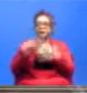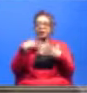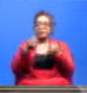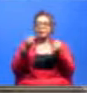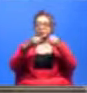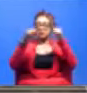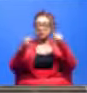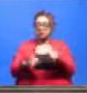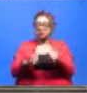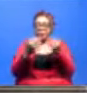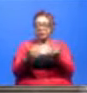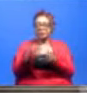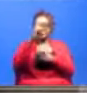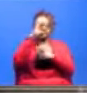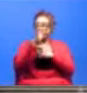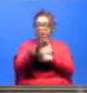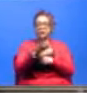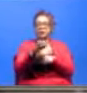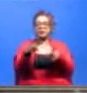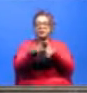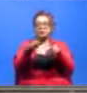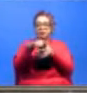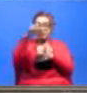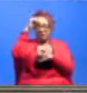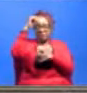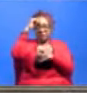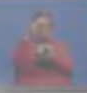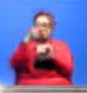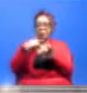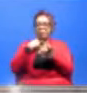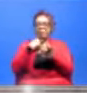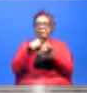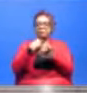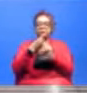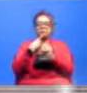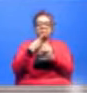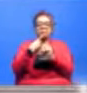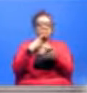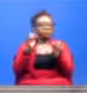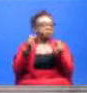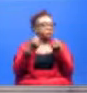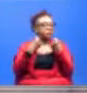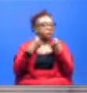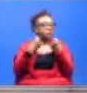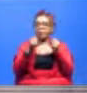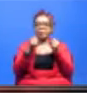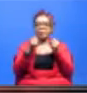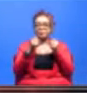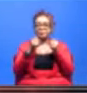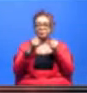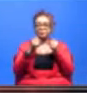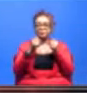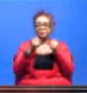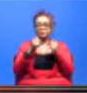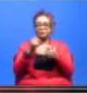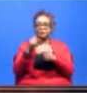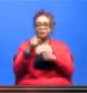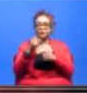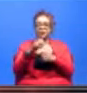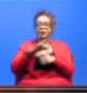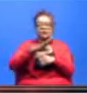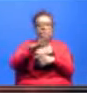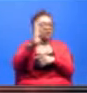been under severe strain, with the government adamant that it will not give in to demands. Never, you can never